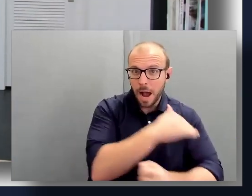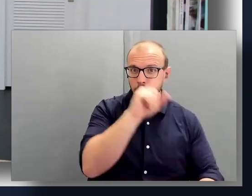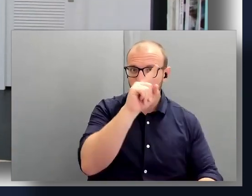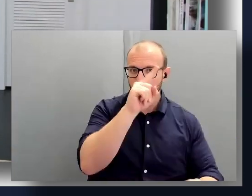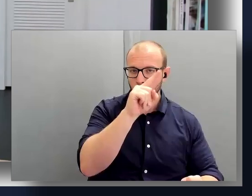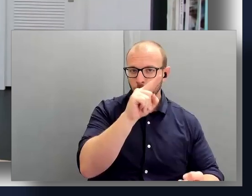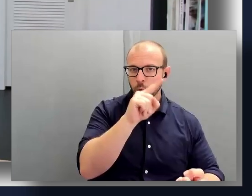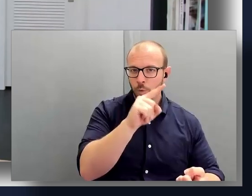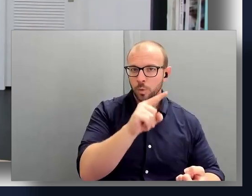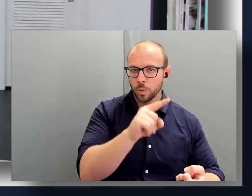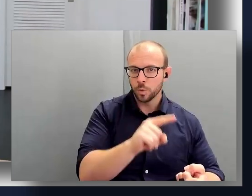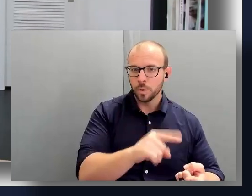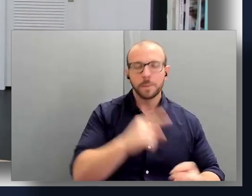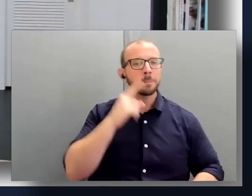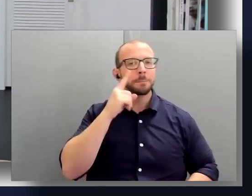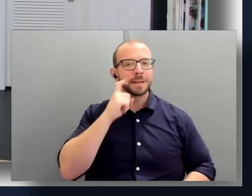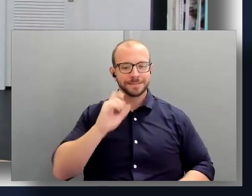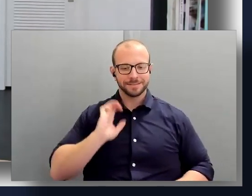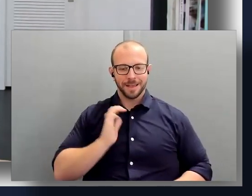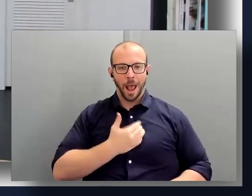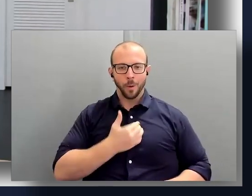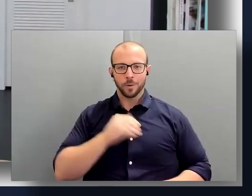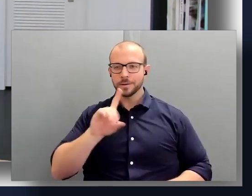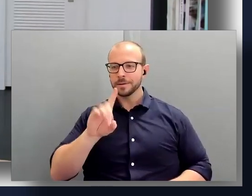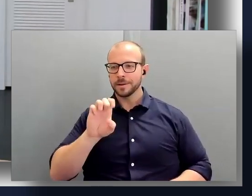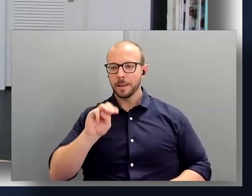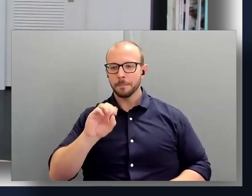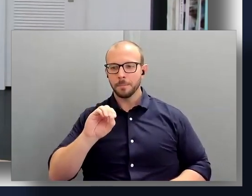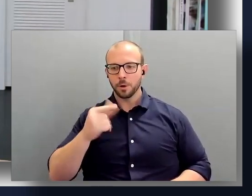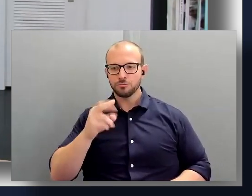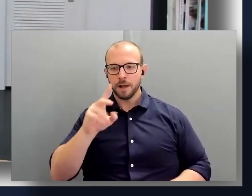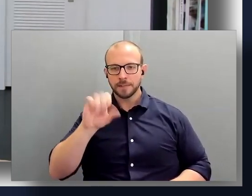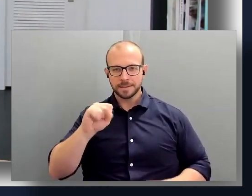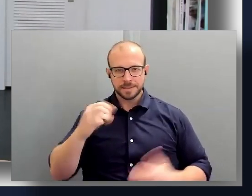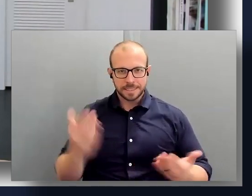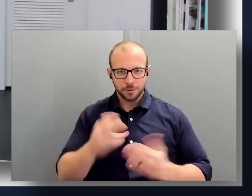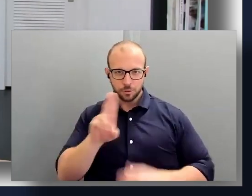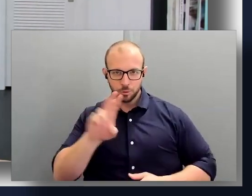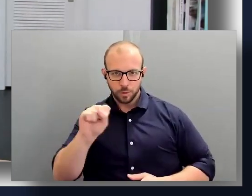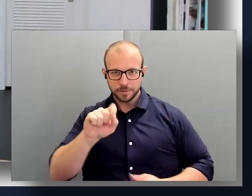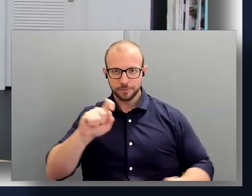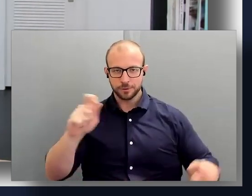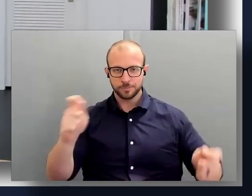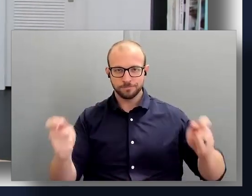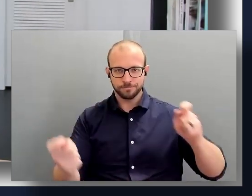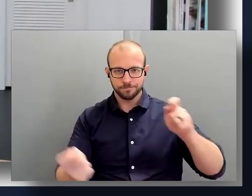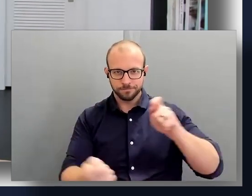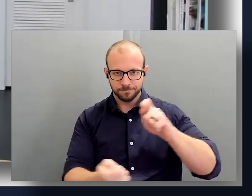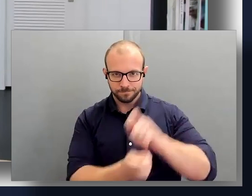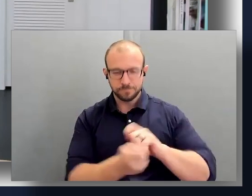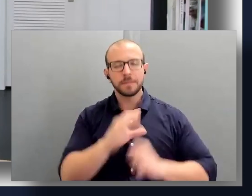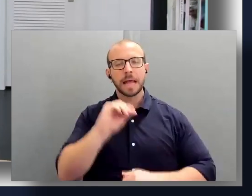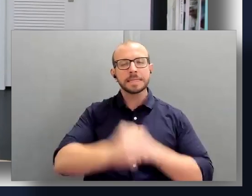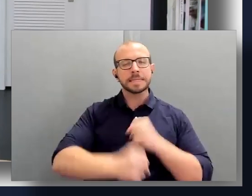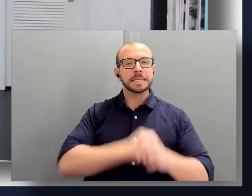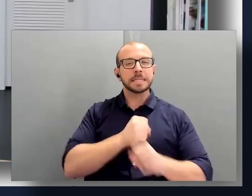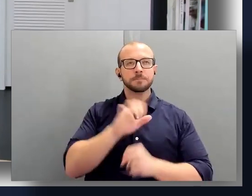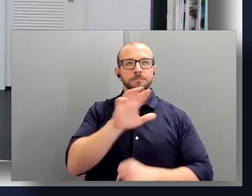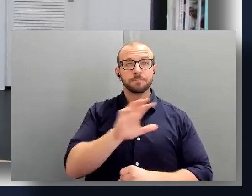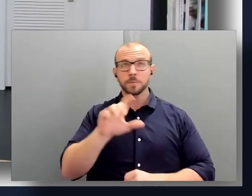because America's demographics are changing, and because by the year around